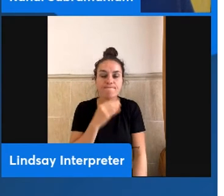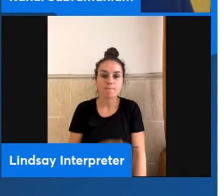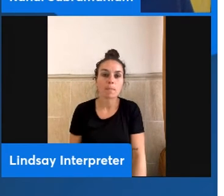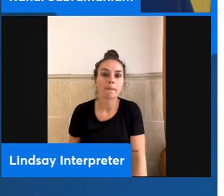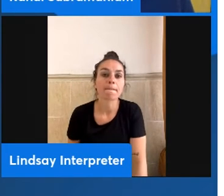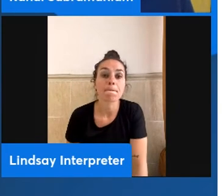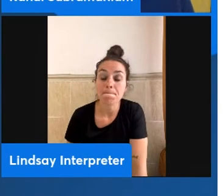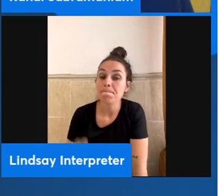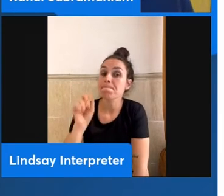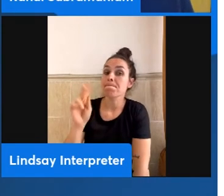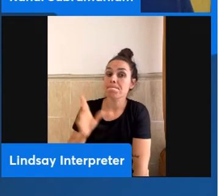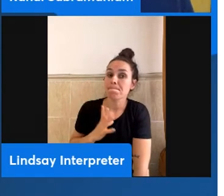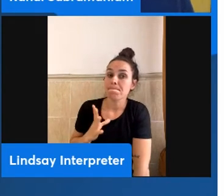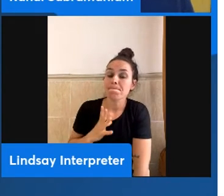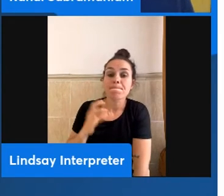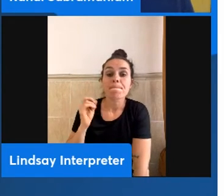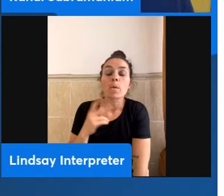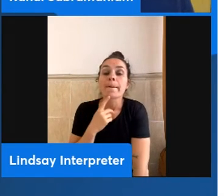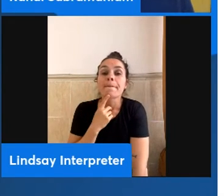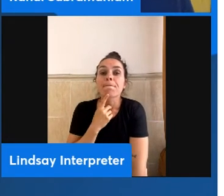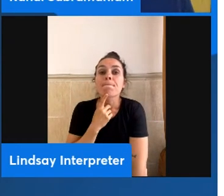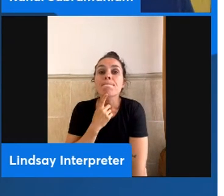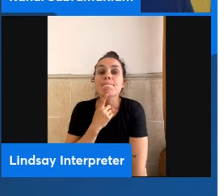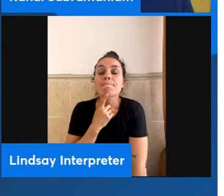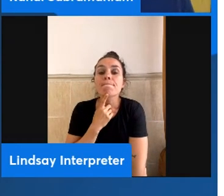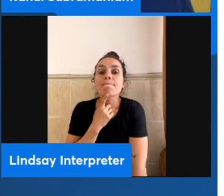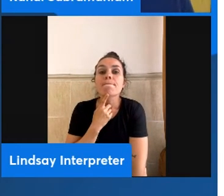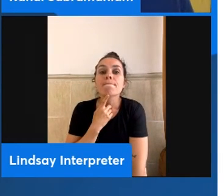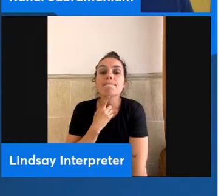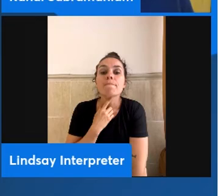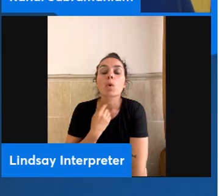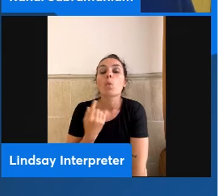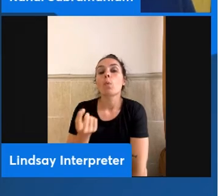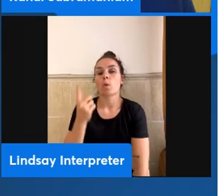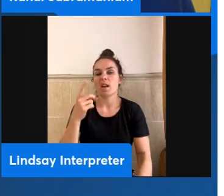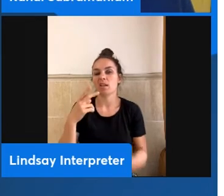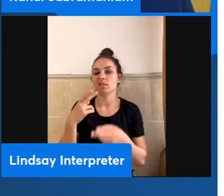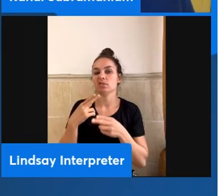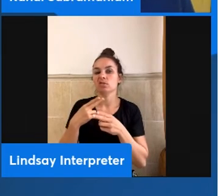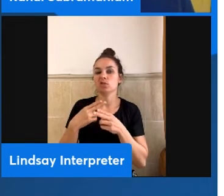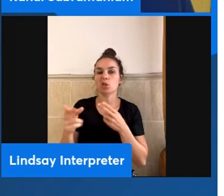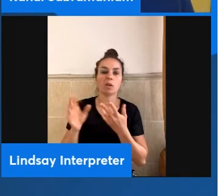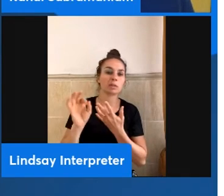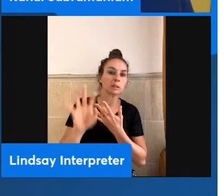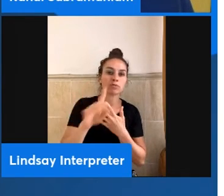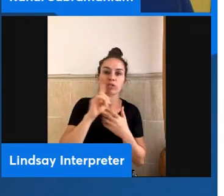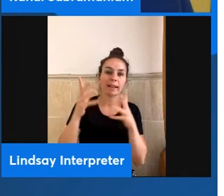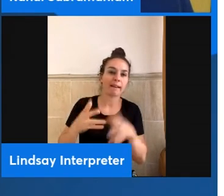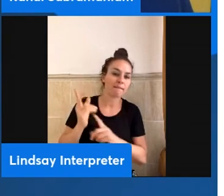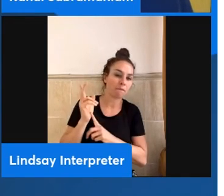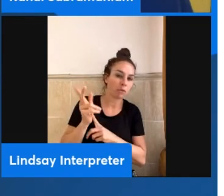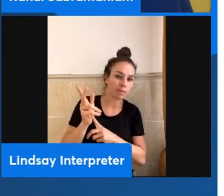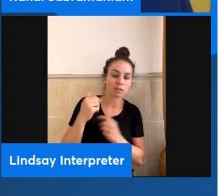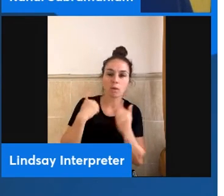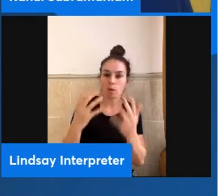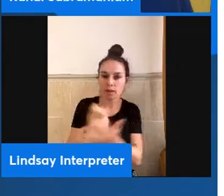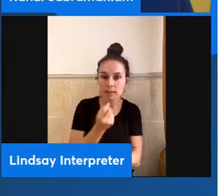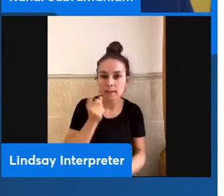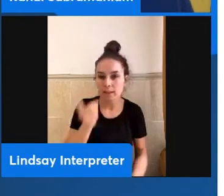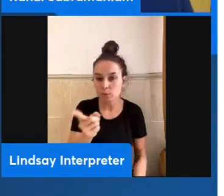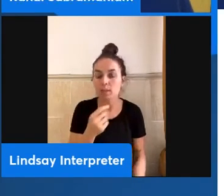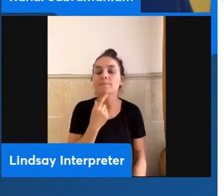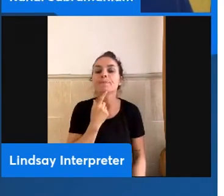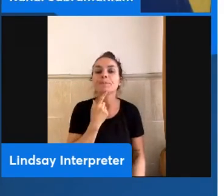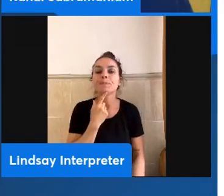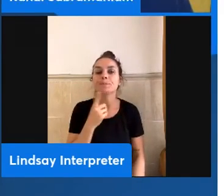Perfect. All right, well, we have one quick one that we'll do. We've only got about 3 minutes left. This one wasn't